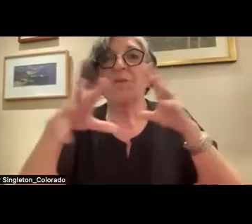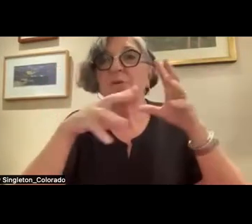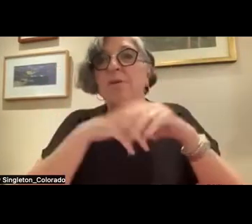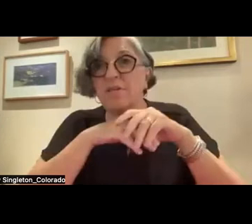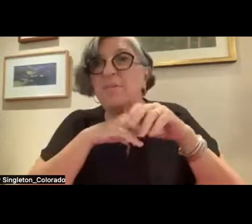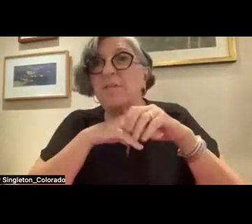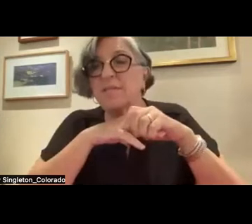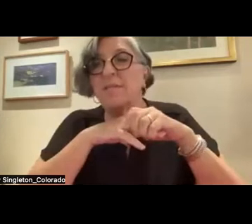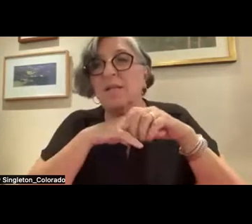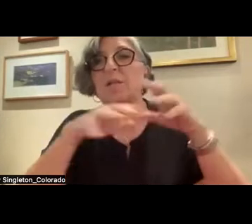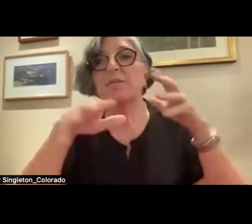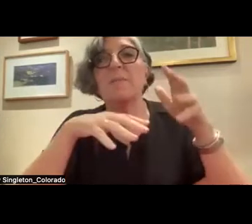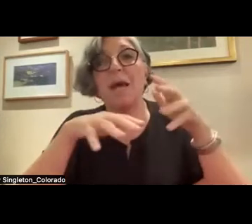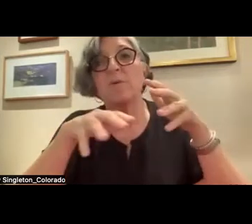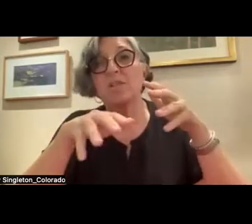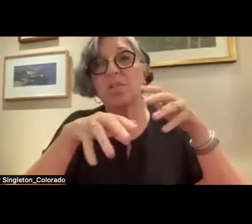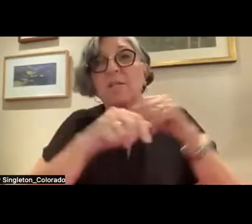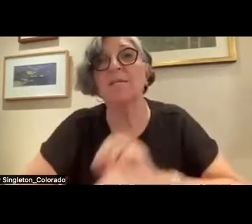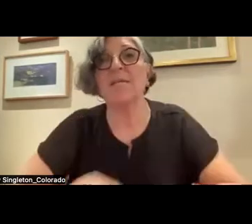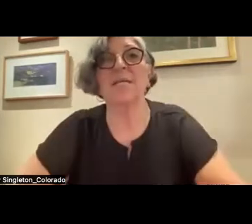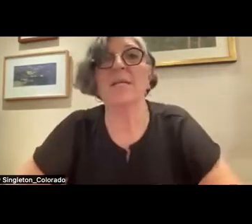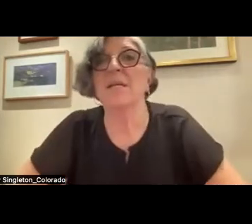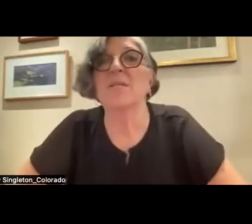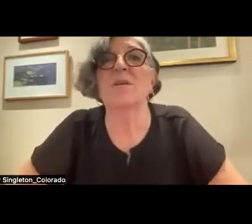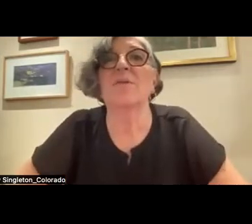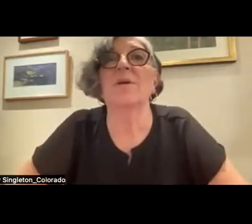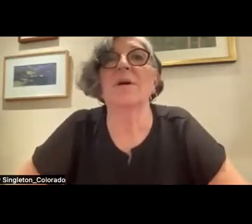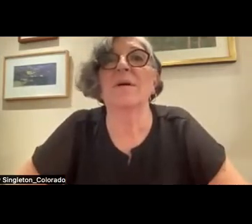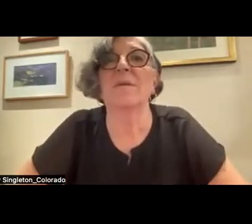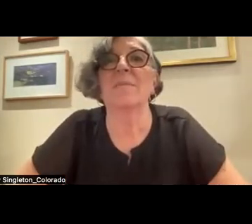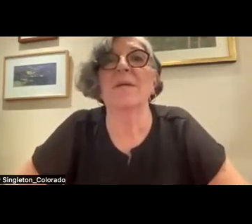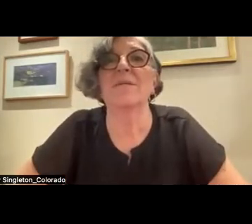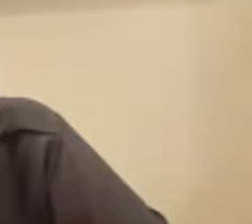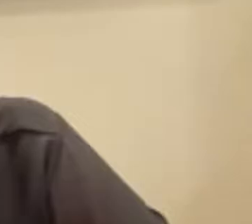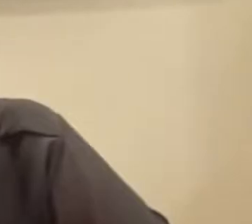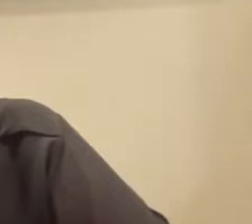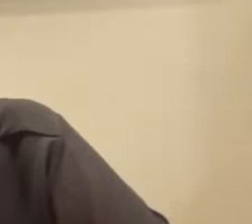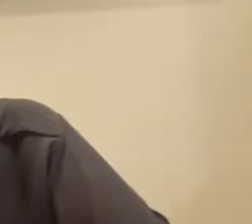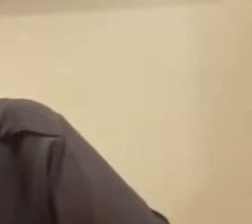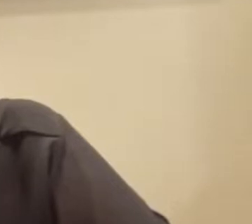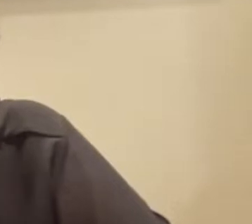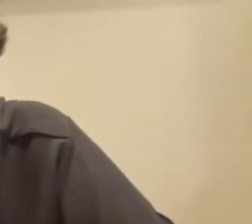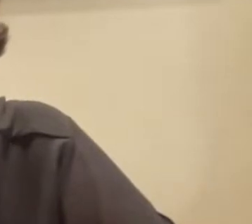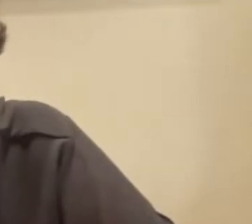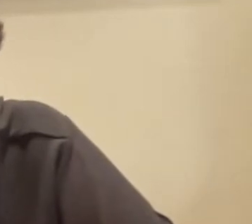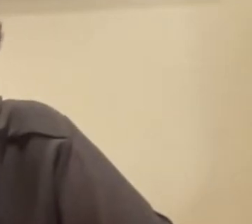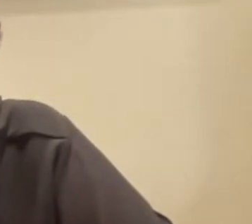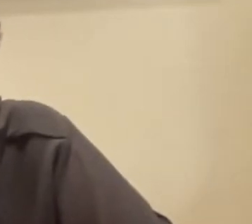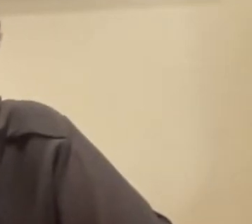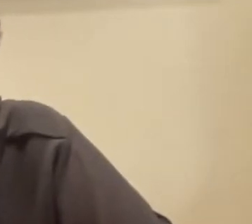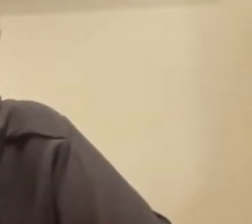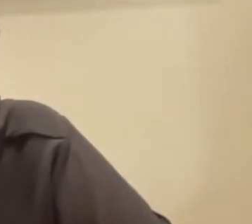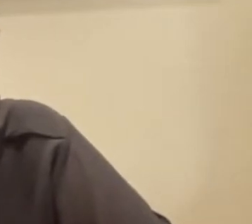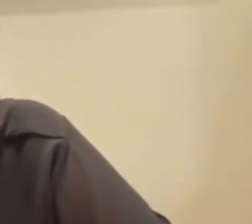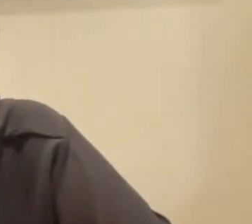And also there are some signs that include some acquisition data. So let me stop share and